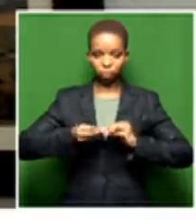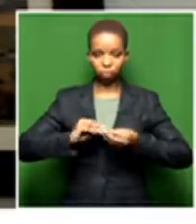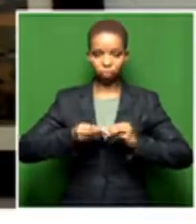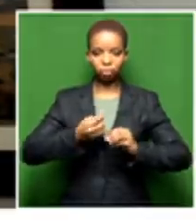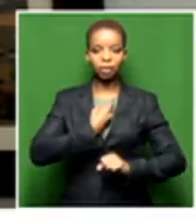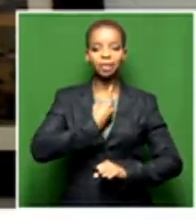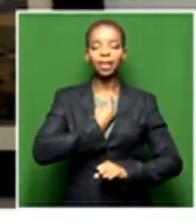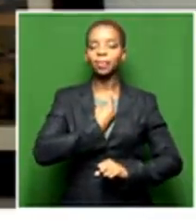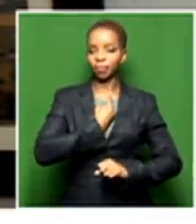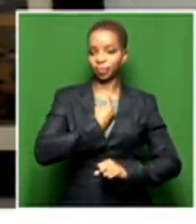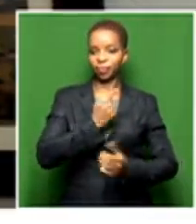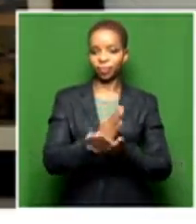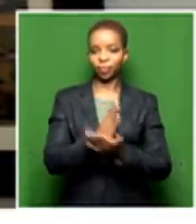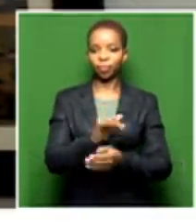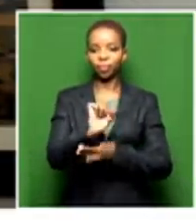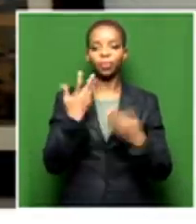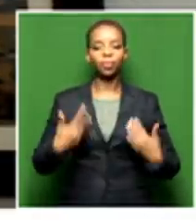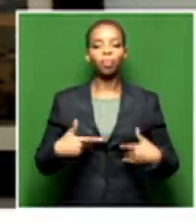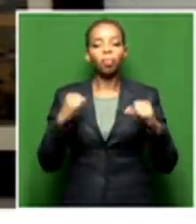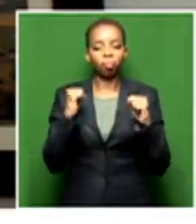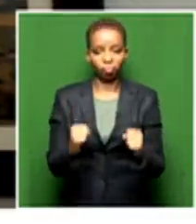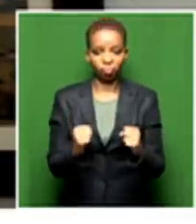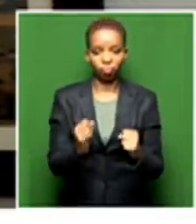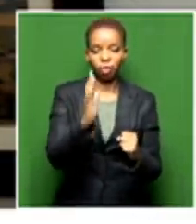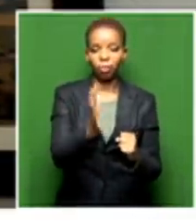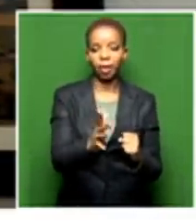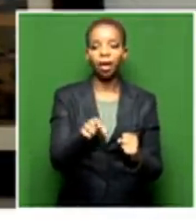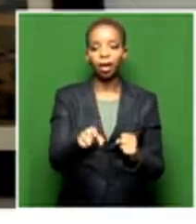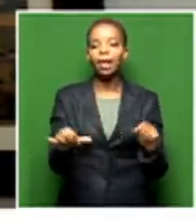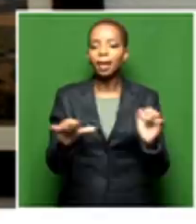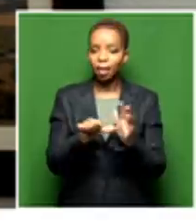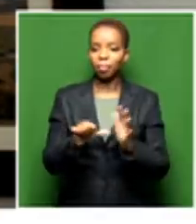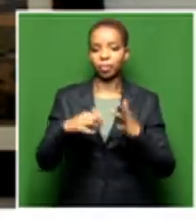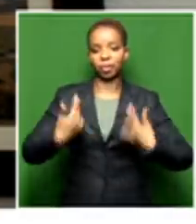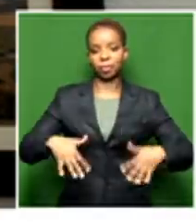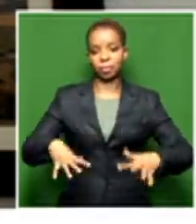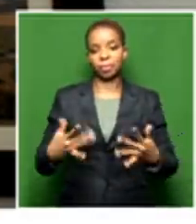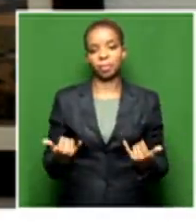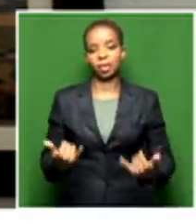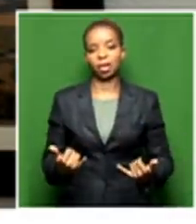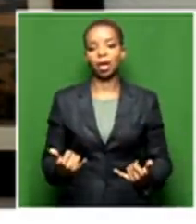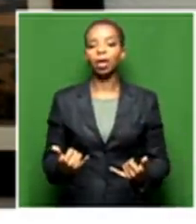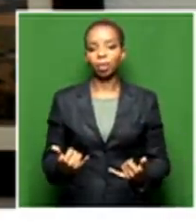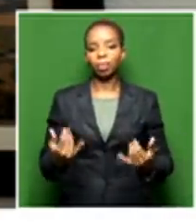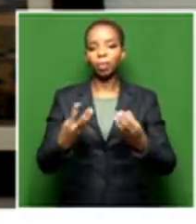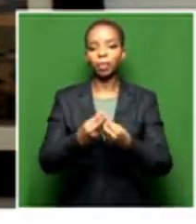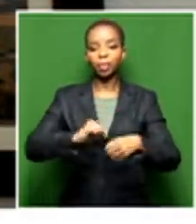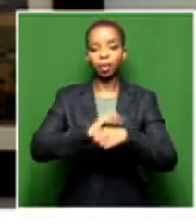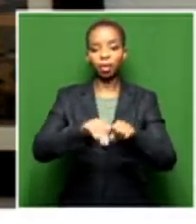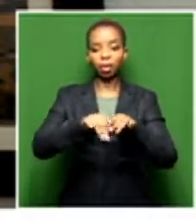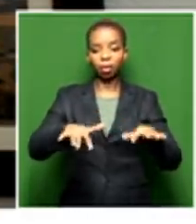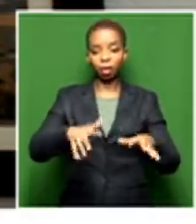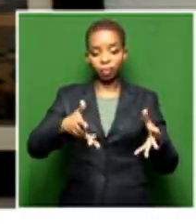your immunity becomes a lot stronger. And that's obviously very important right now with COVID going